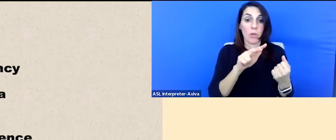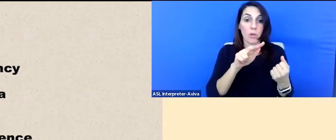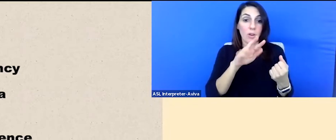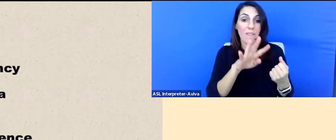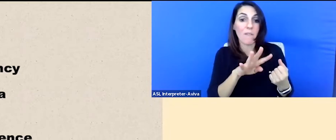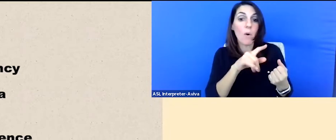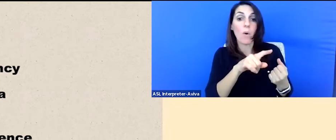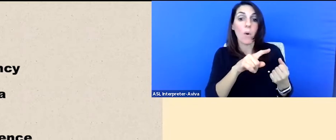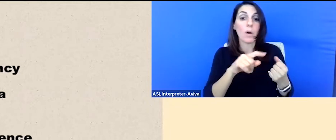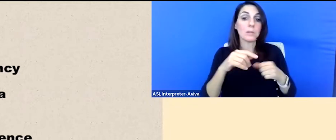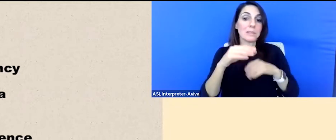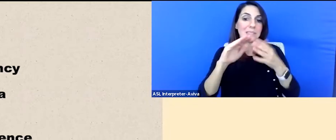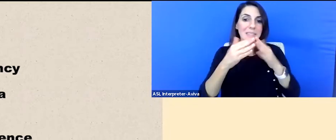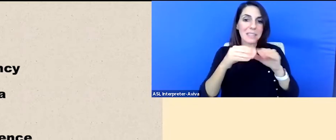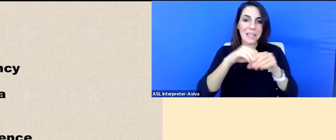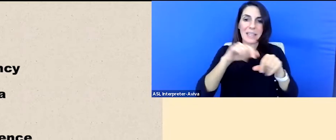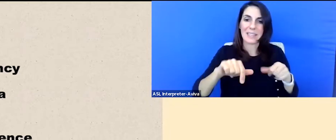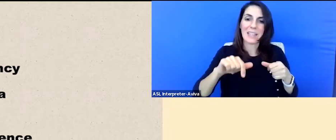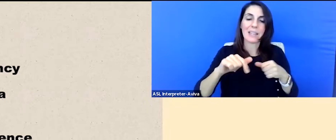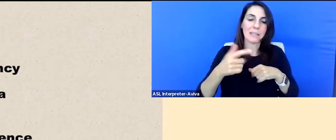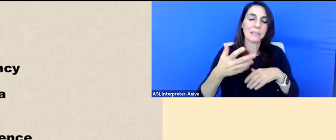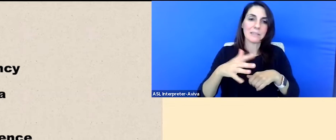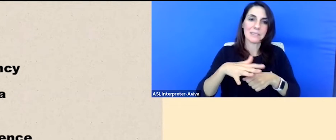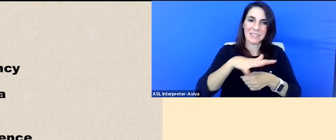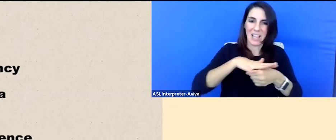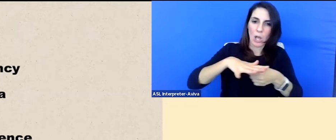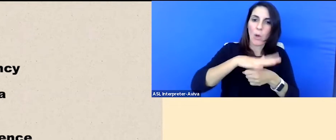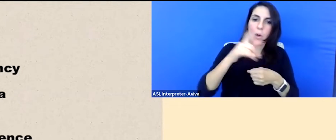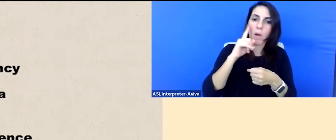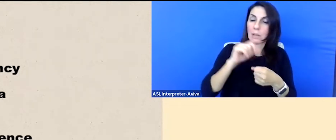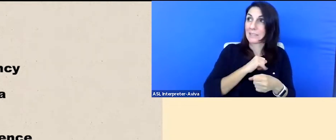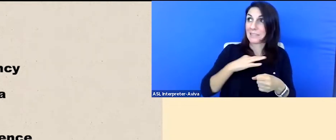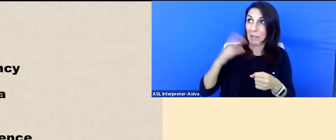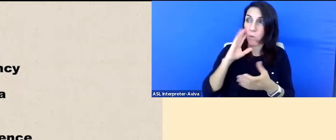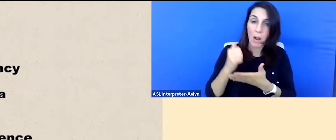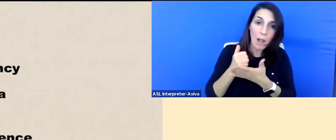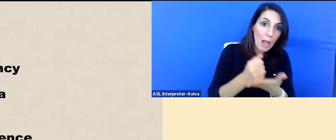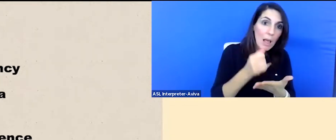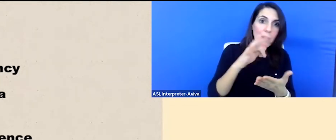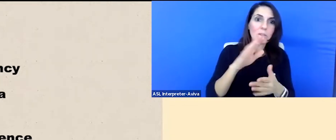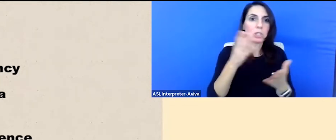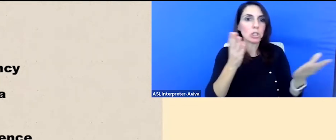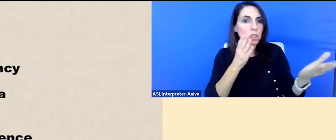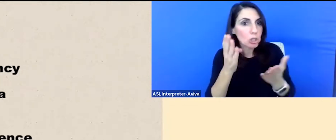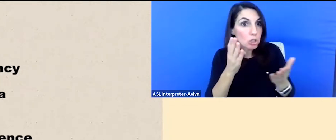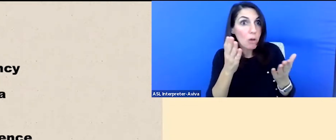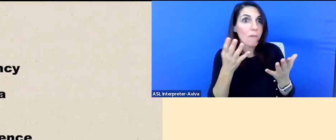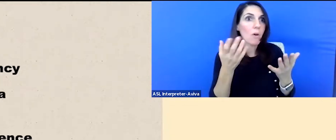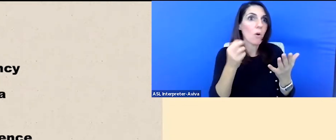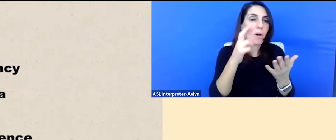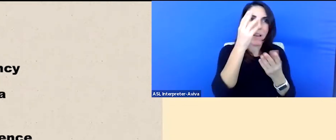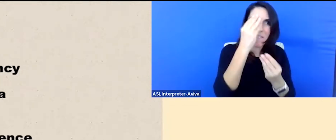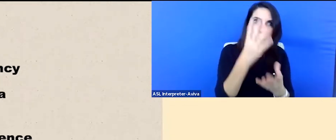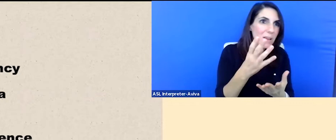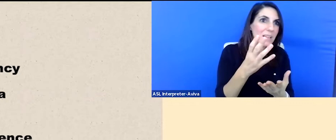have the staff here to help out and to understand that if a service or information you're looking for is